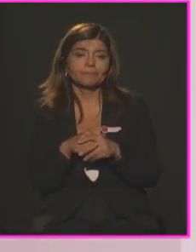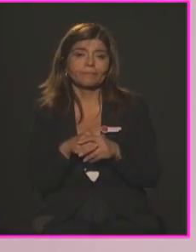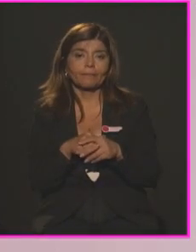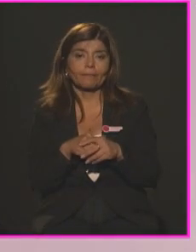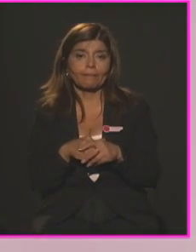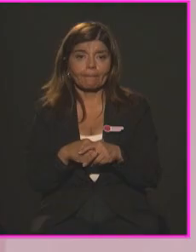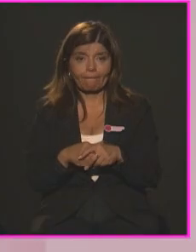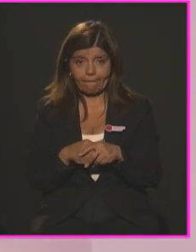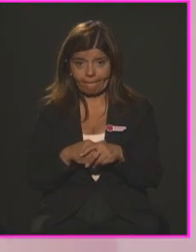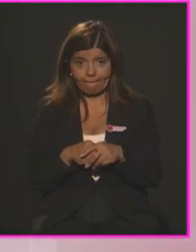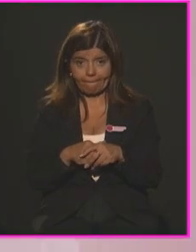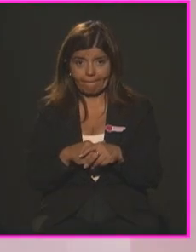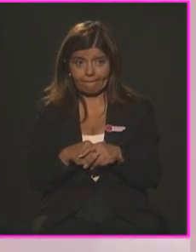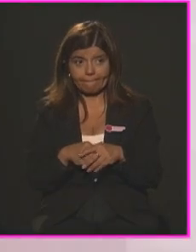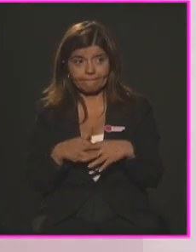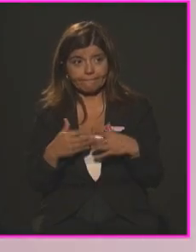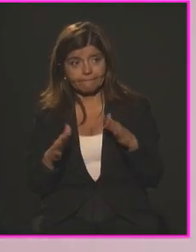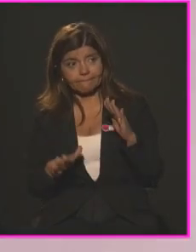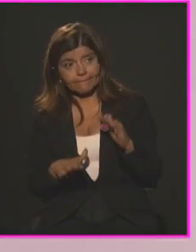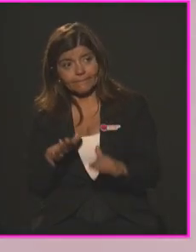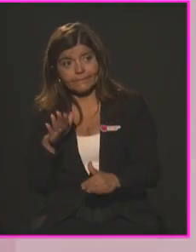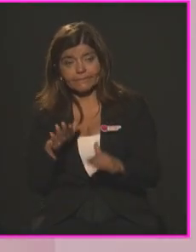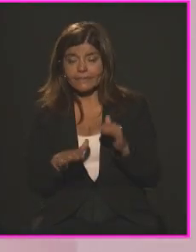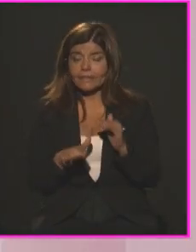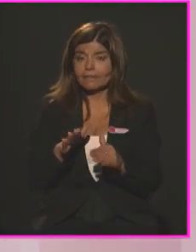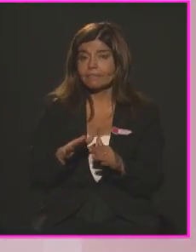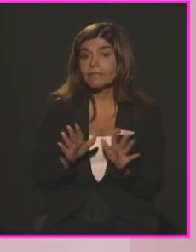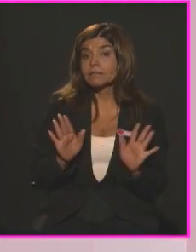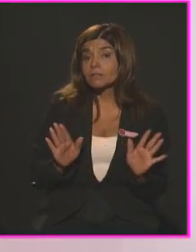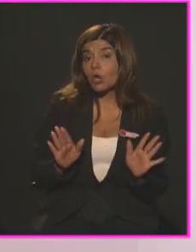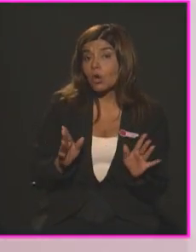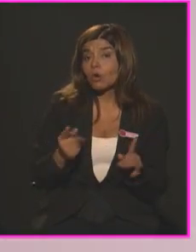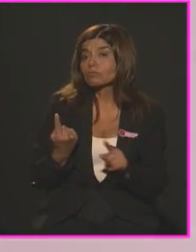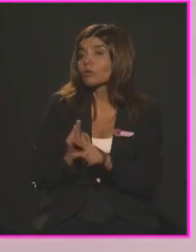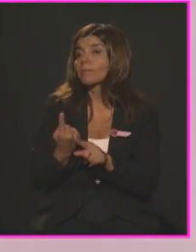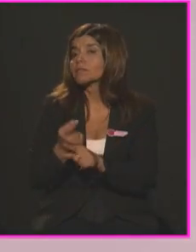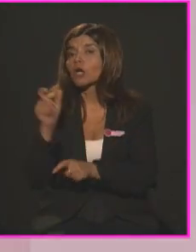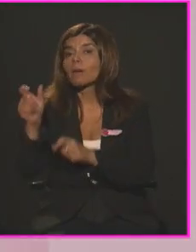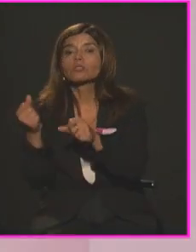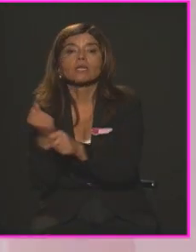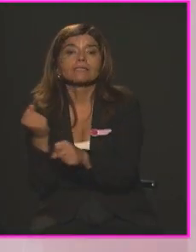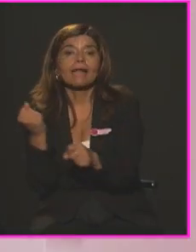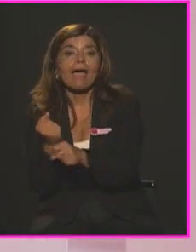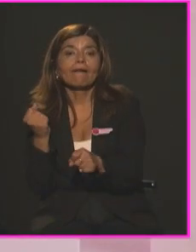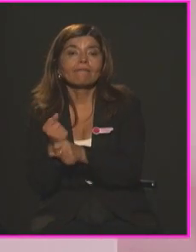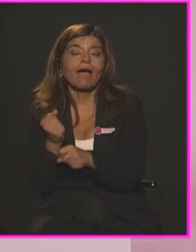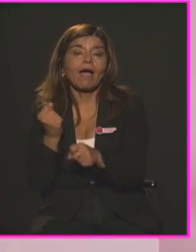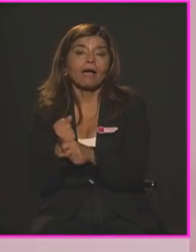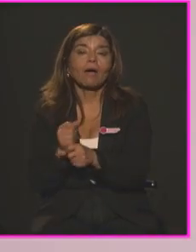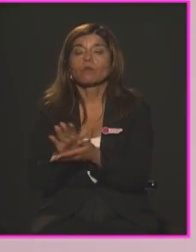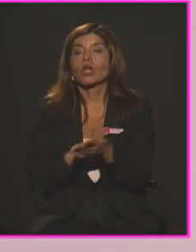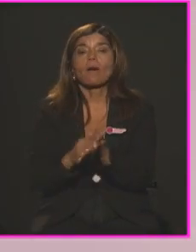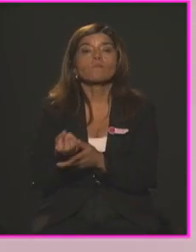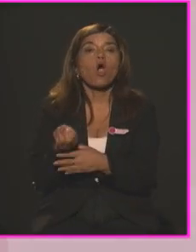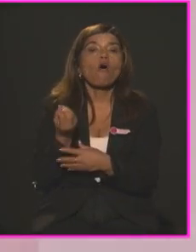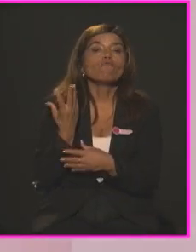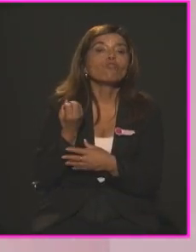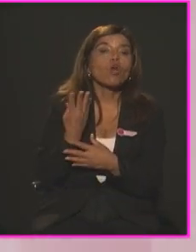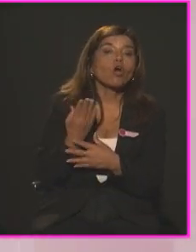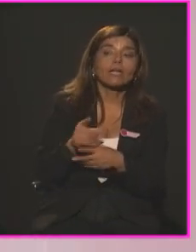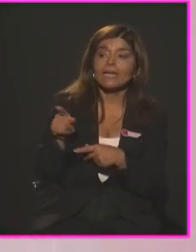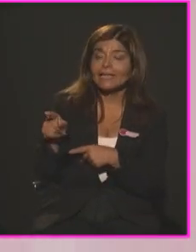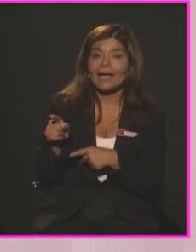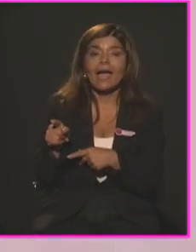Or sometimes it's just about talking to your employees. There's a flour company called Bob's Red Mill. They asked their employees